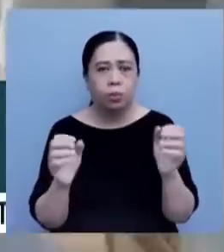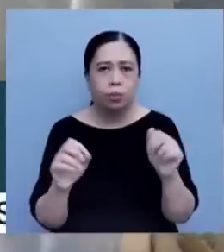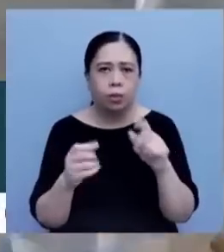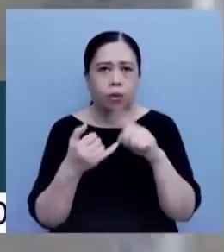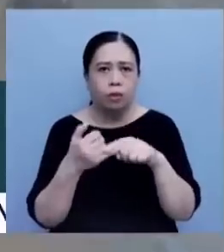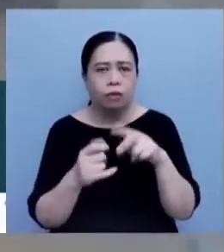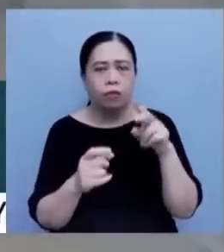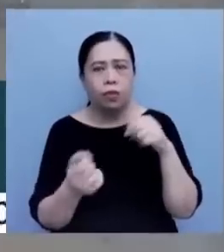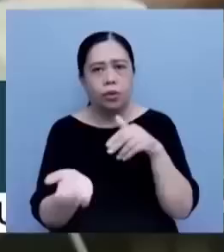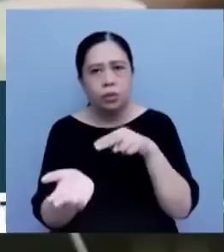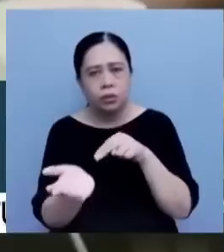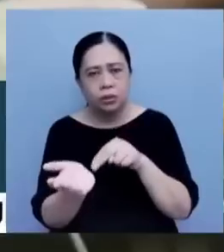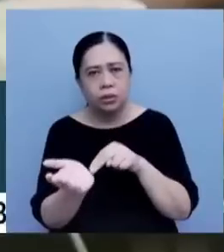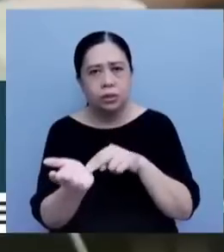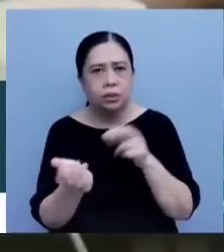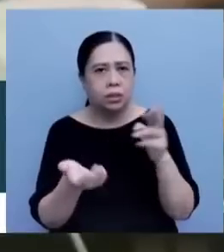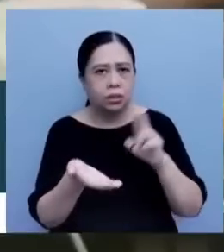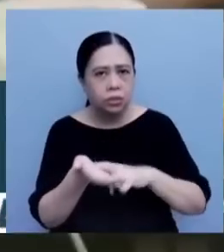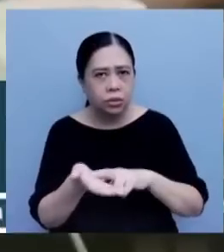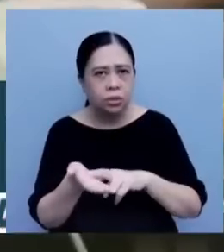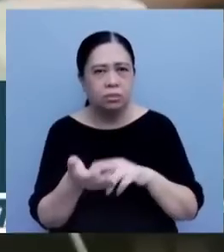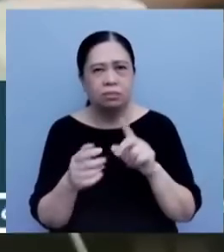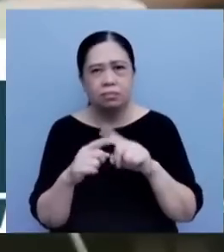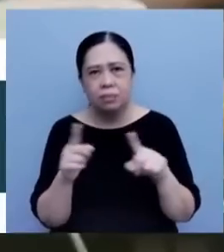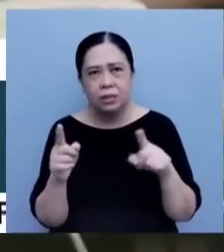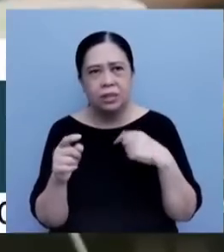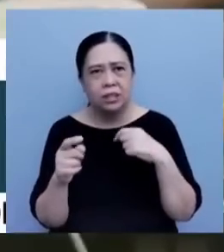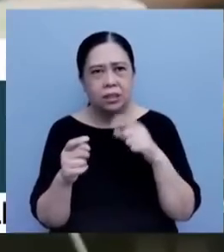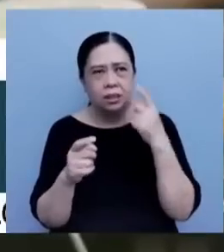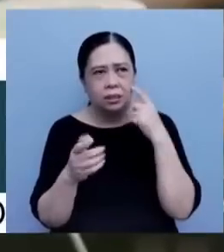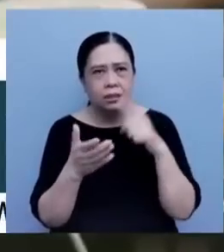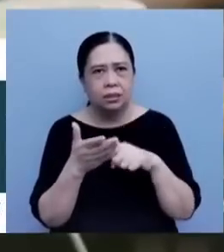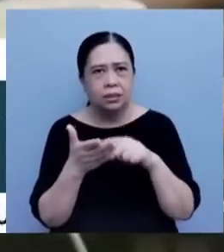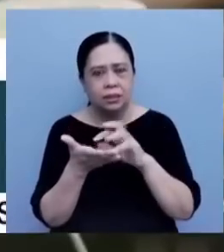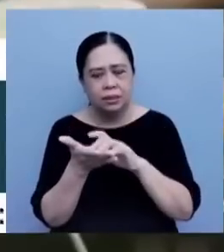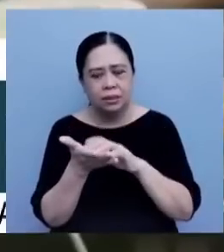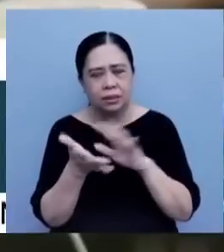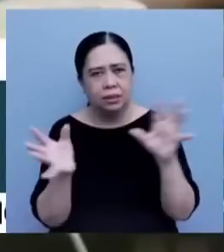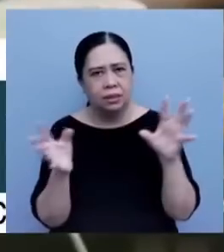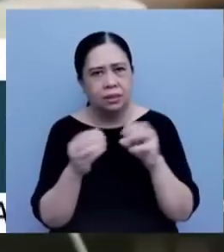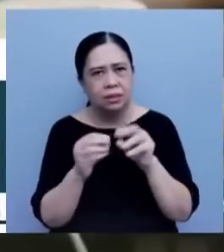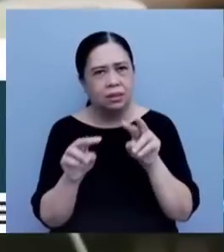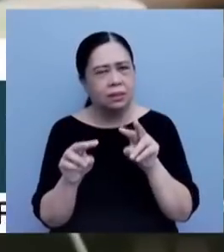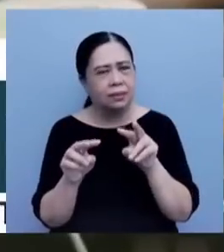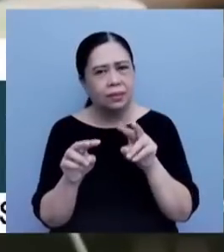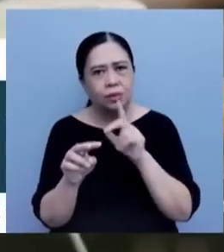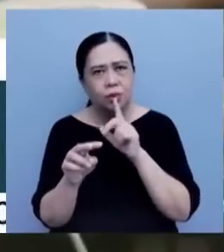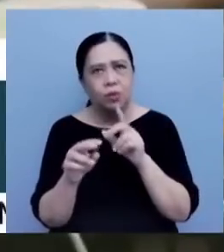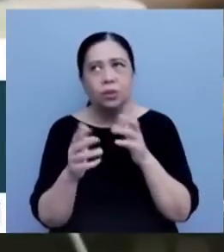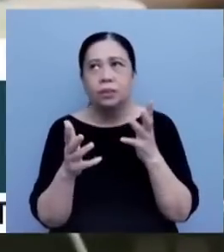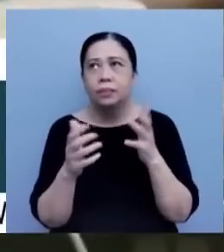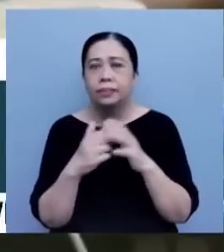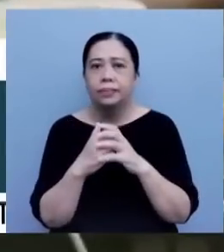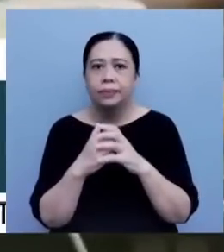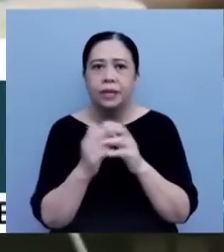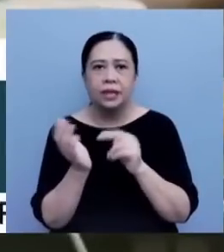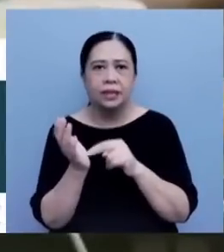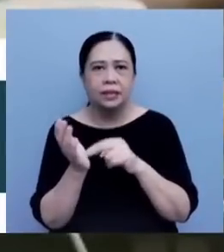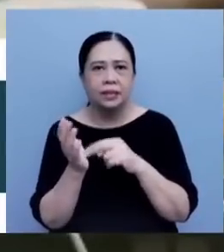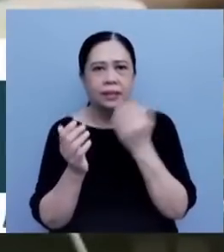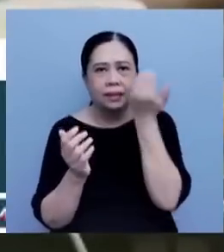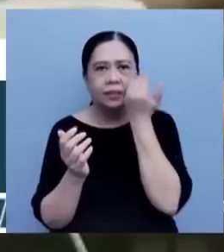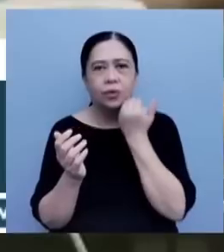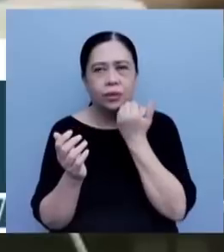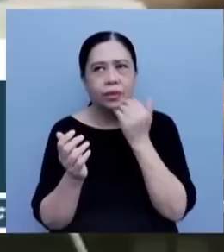apply to. However, on our computations, we actually see that we actually have a nursing gap of